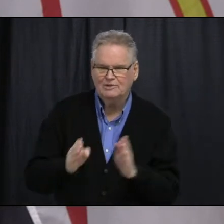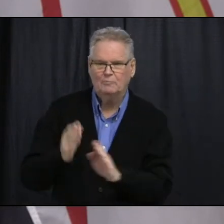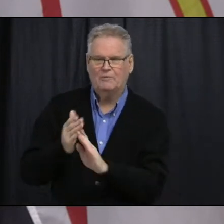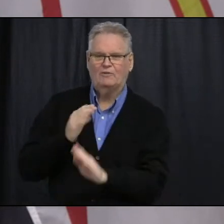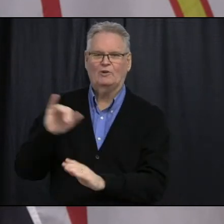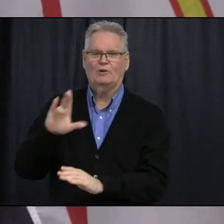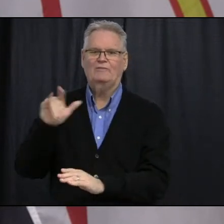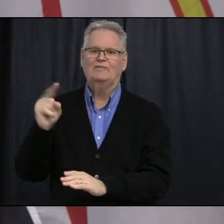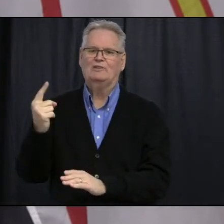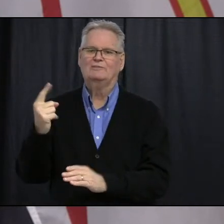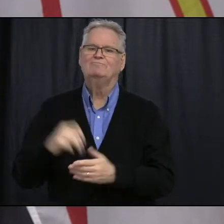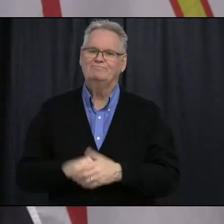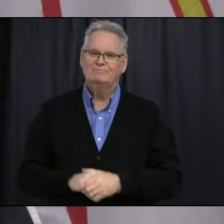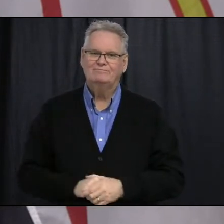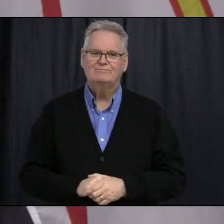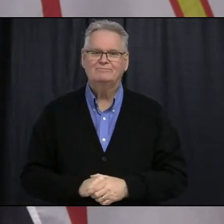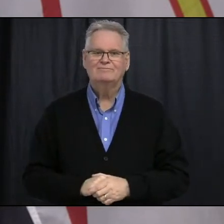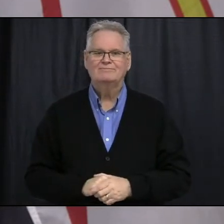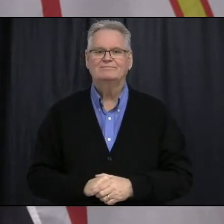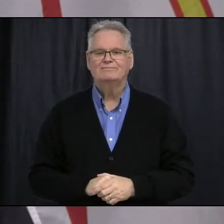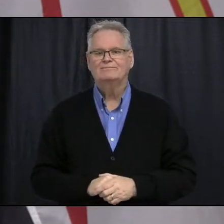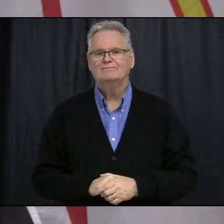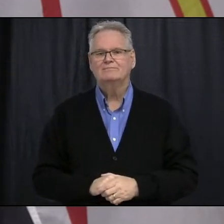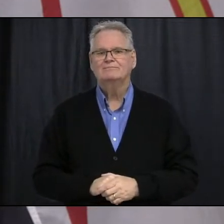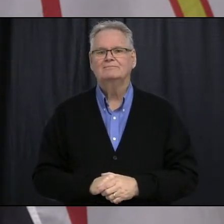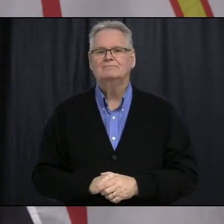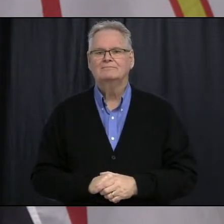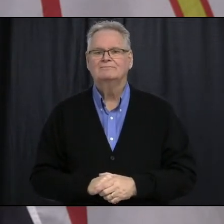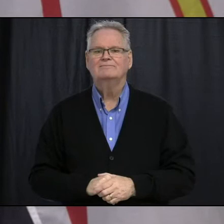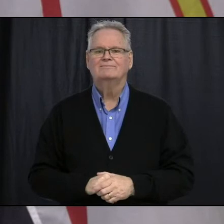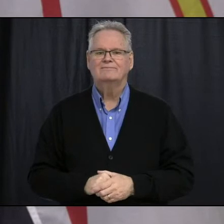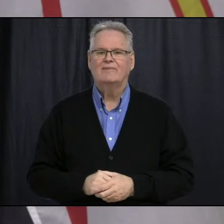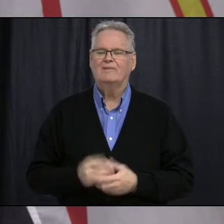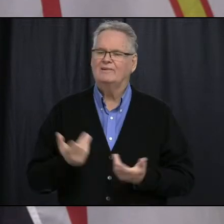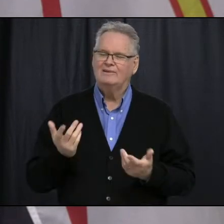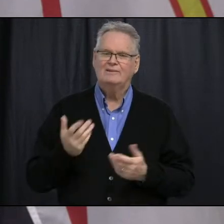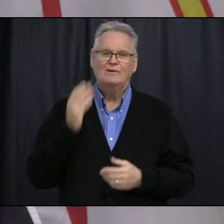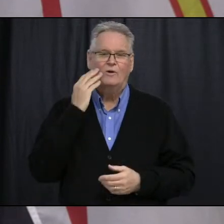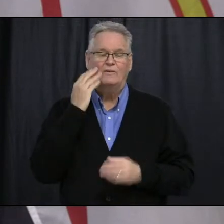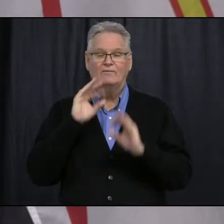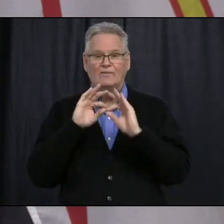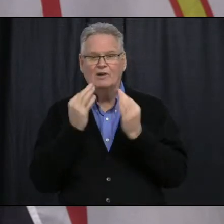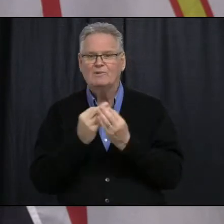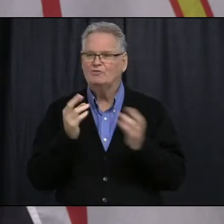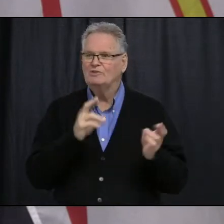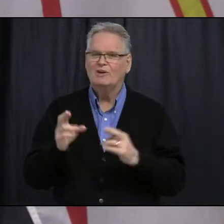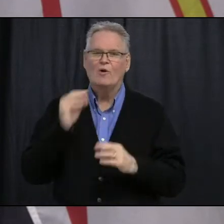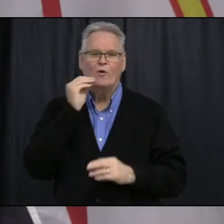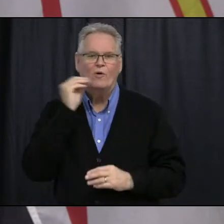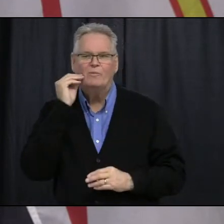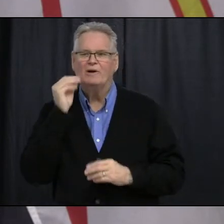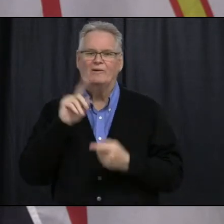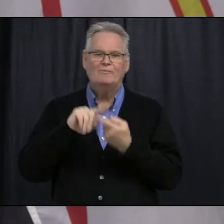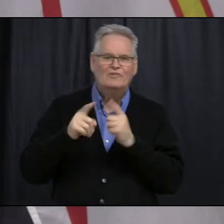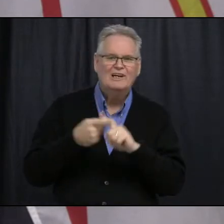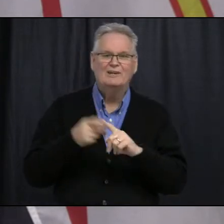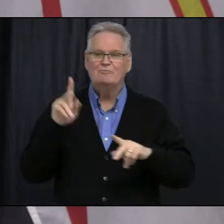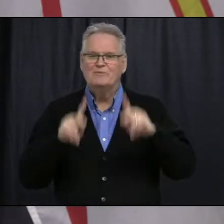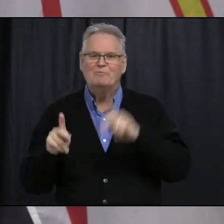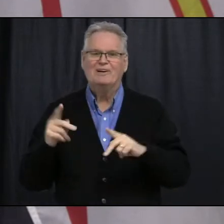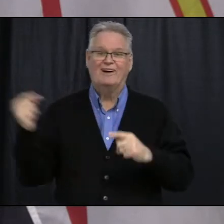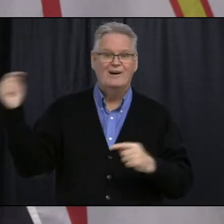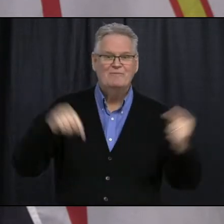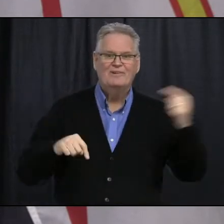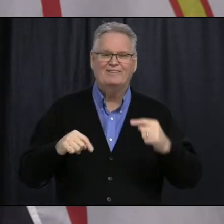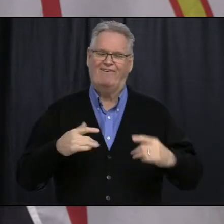to return, we too have much work to do behind the scenes. In particular, staff are working on creating a new technology